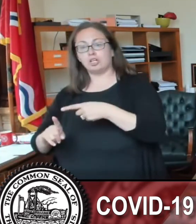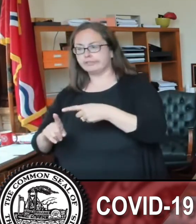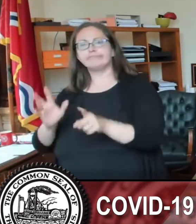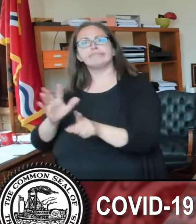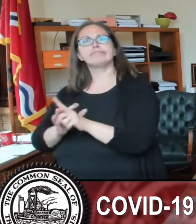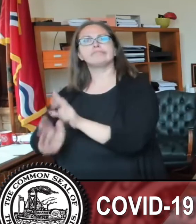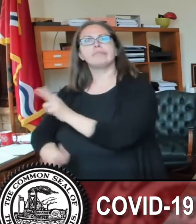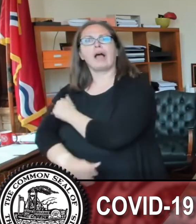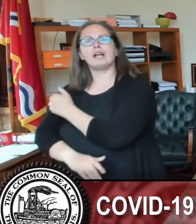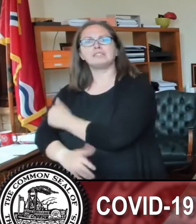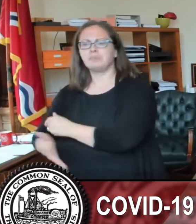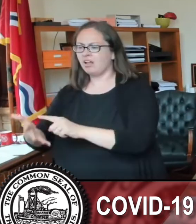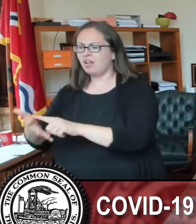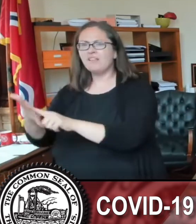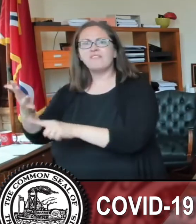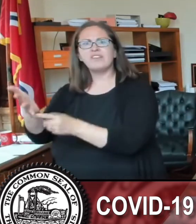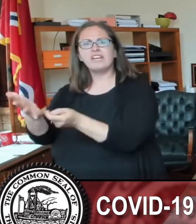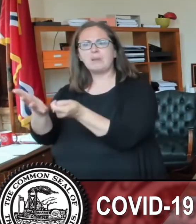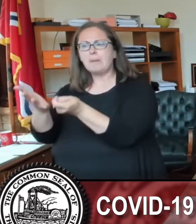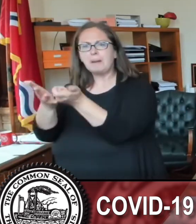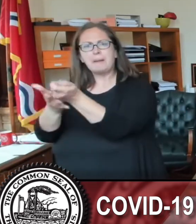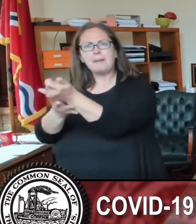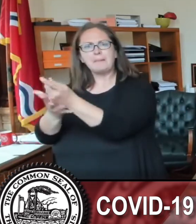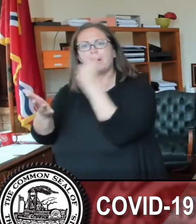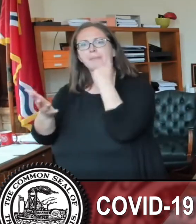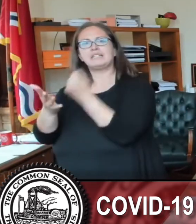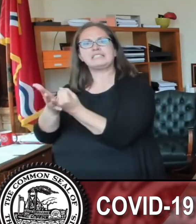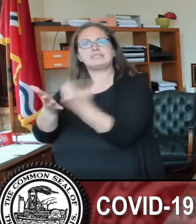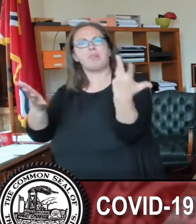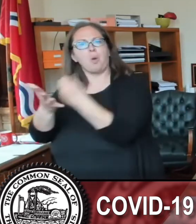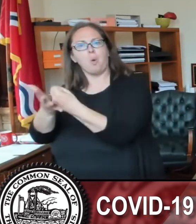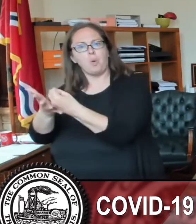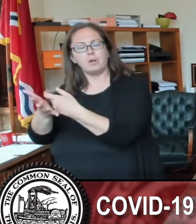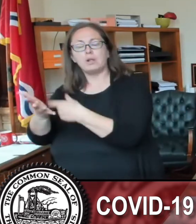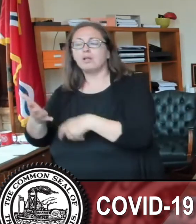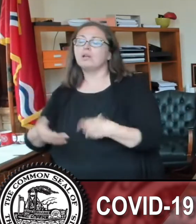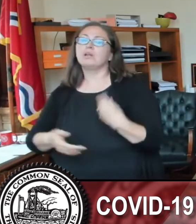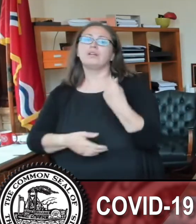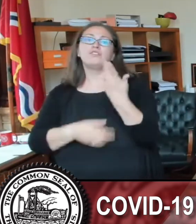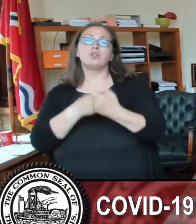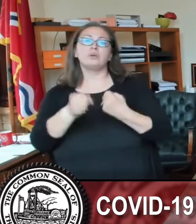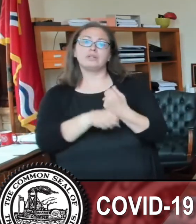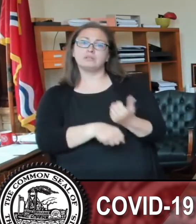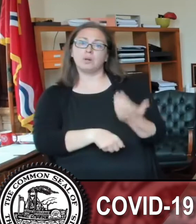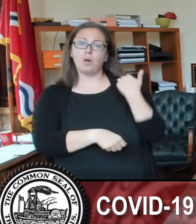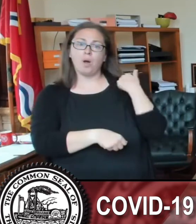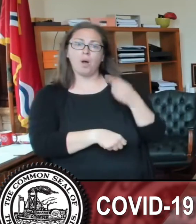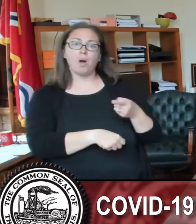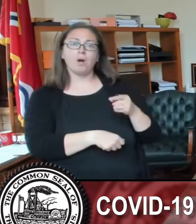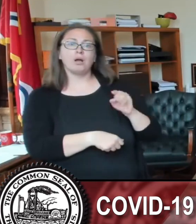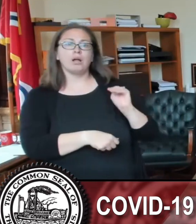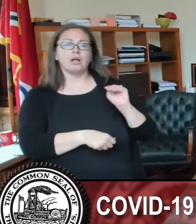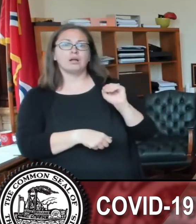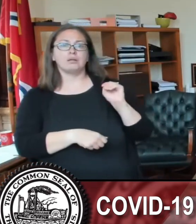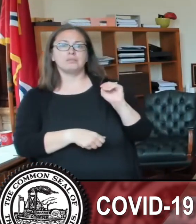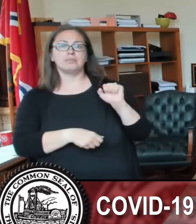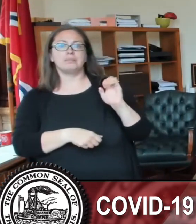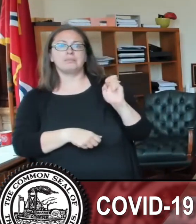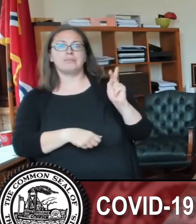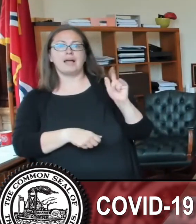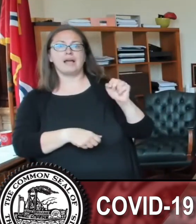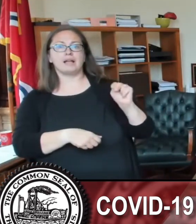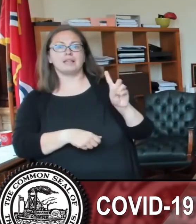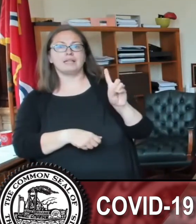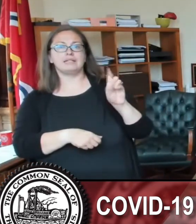the hospital had several fingers blown off. A couple of years ago, there was a Macklin Deli burned to the ground